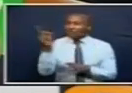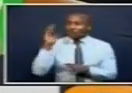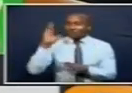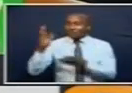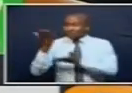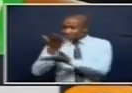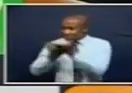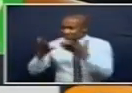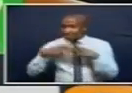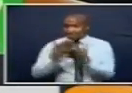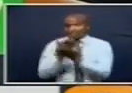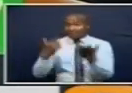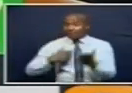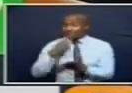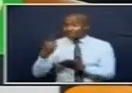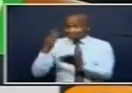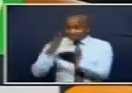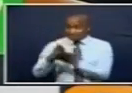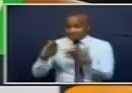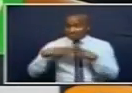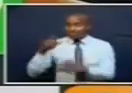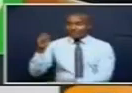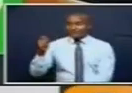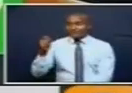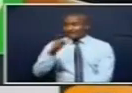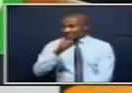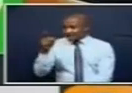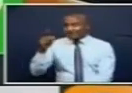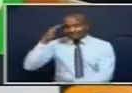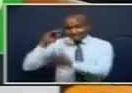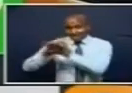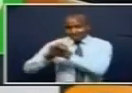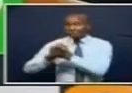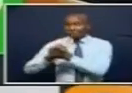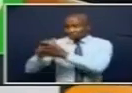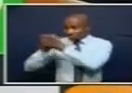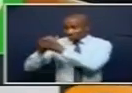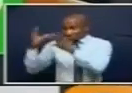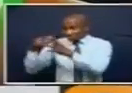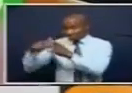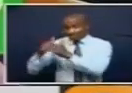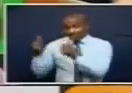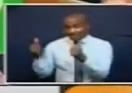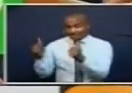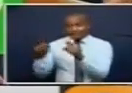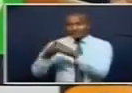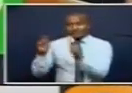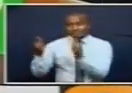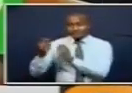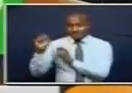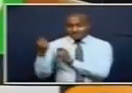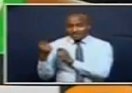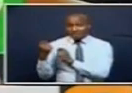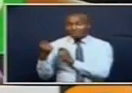people. And I want to assure you, the people of Kenya, because they identify with an ideology of uniting this country and transforming Kenya and changing people's